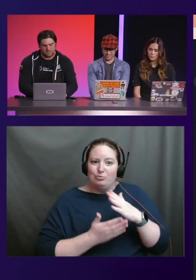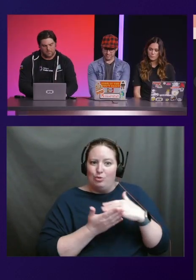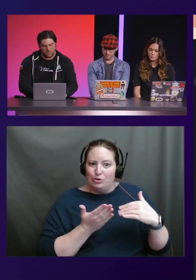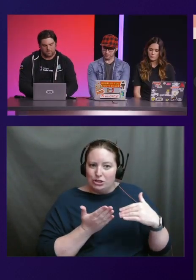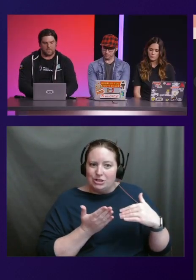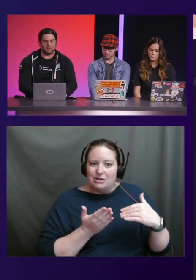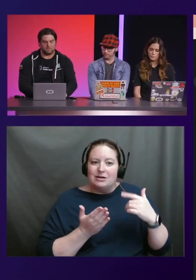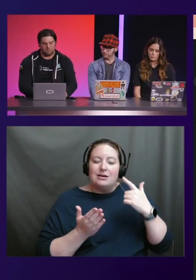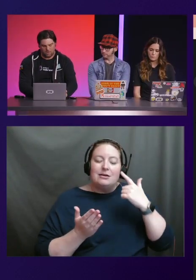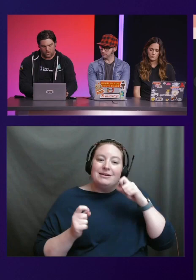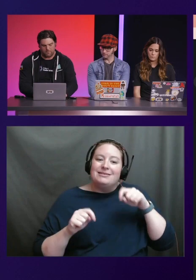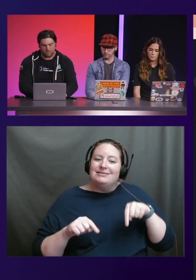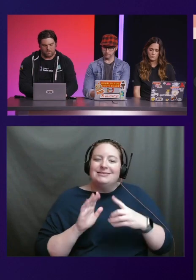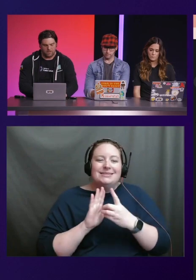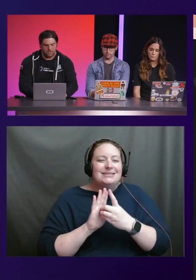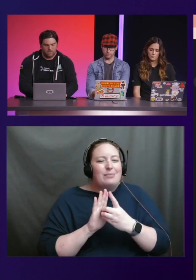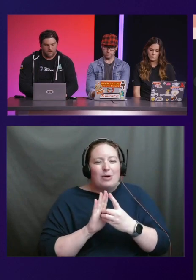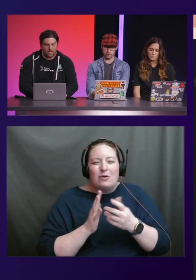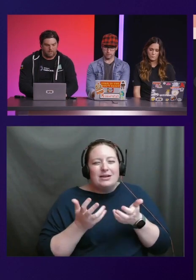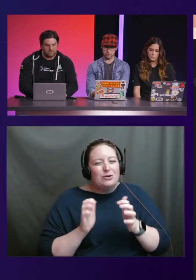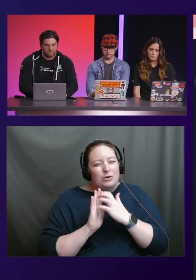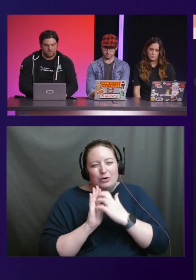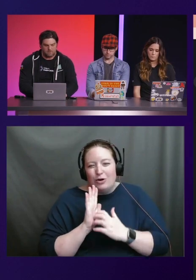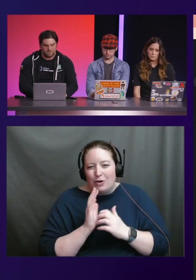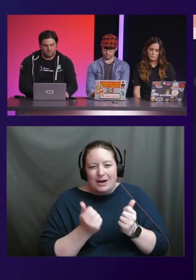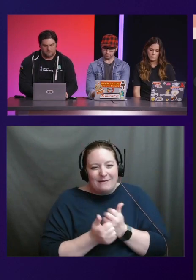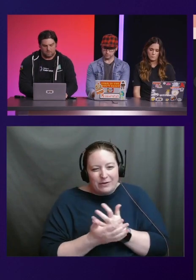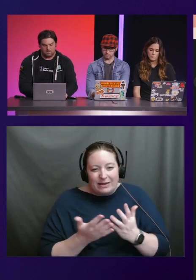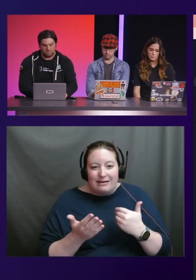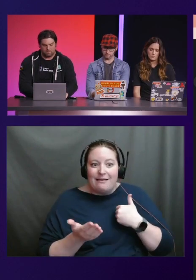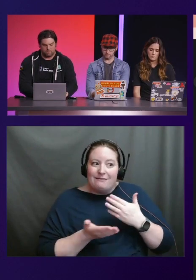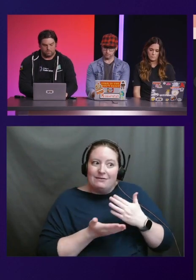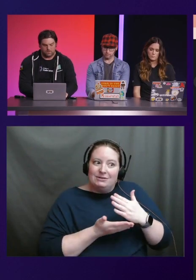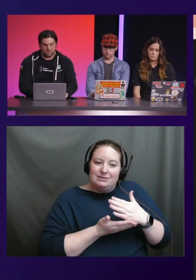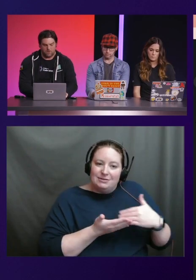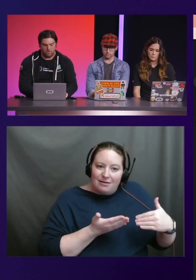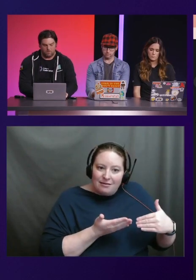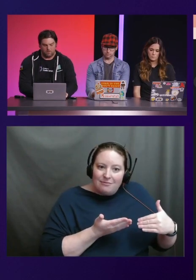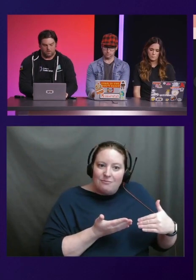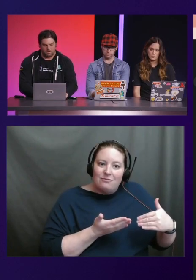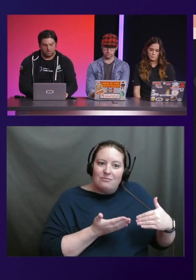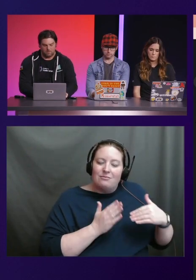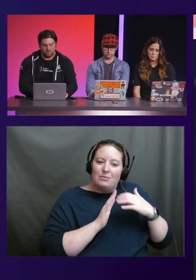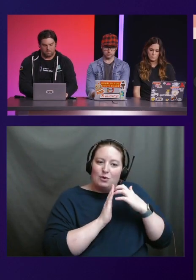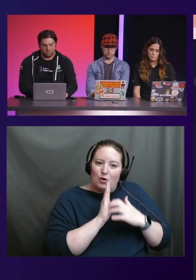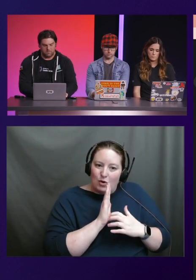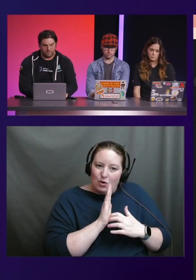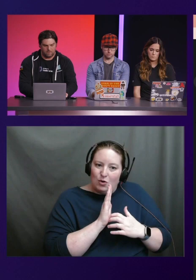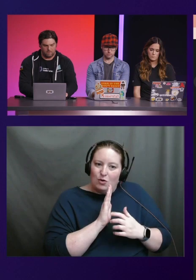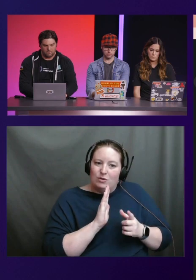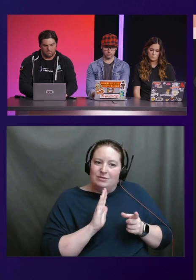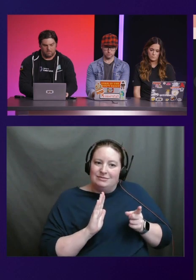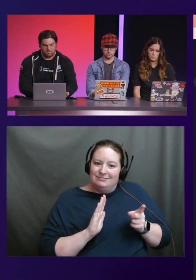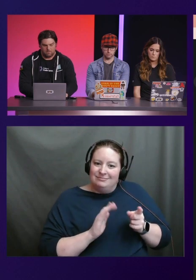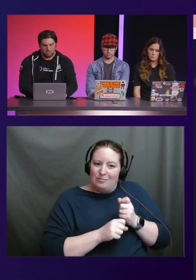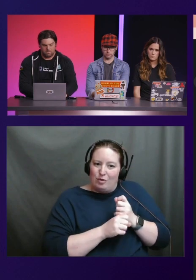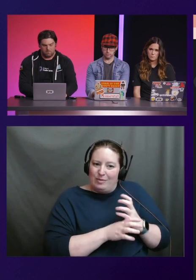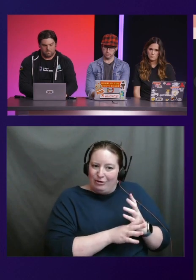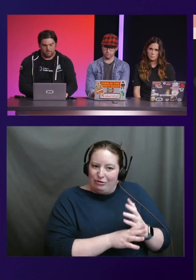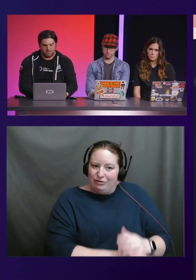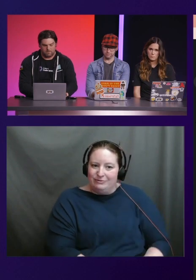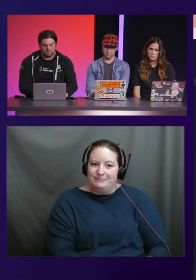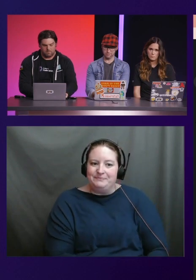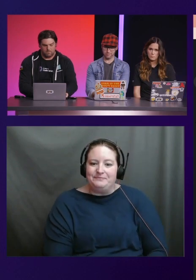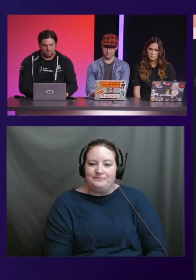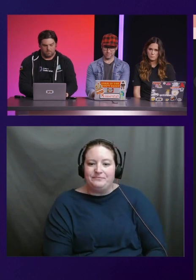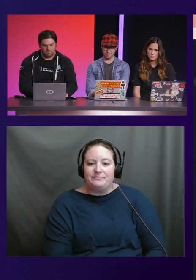this is a demo and I'm not going to code everything, I have some code here prepared. Oh, if